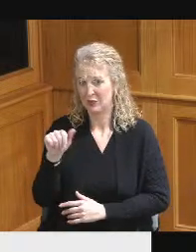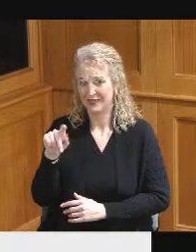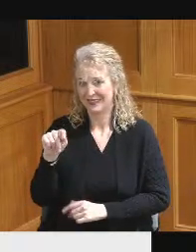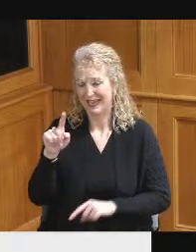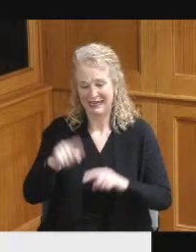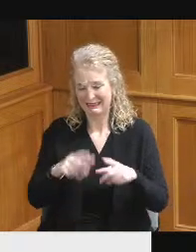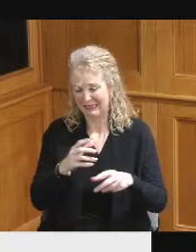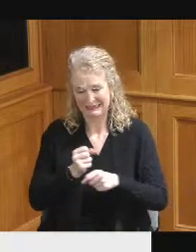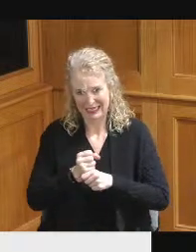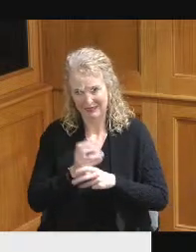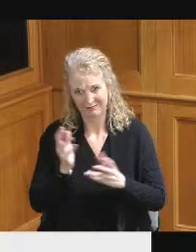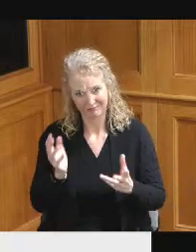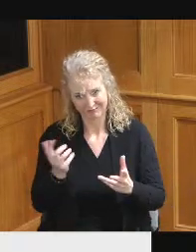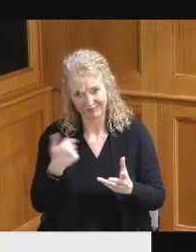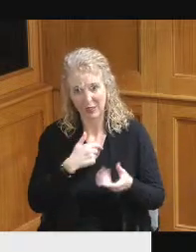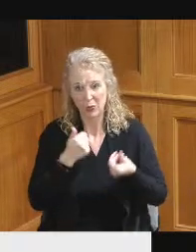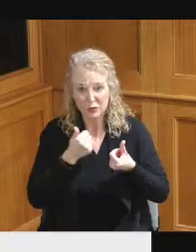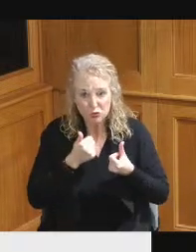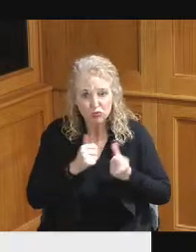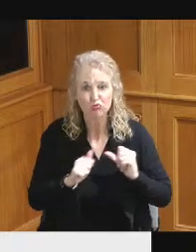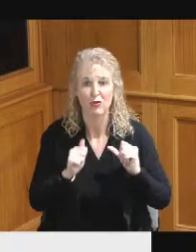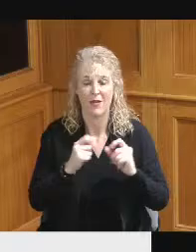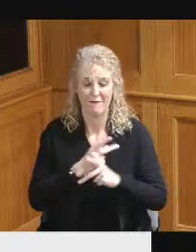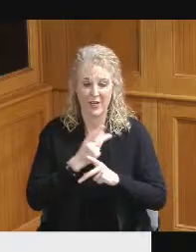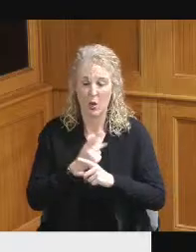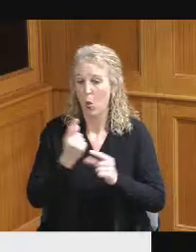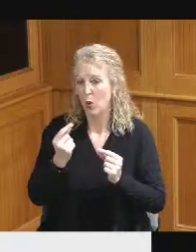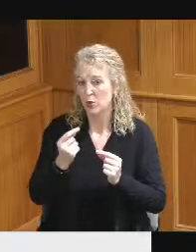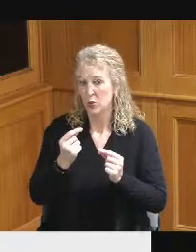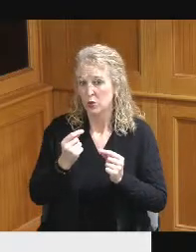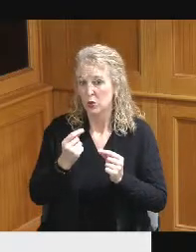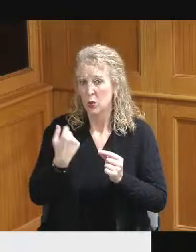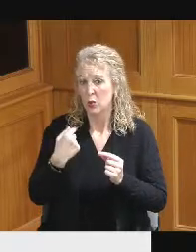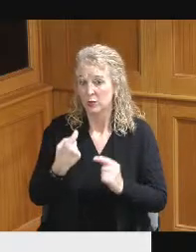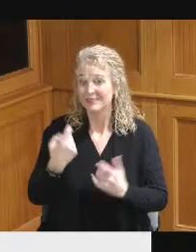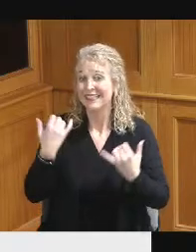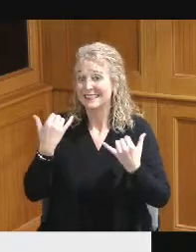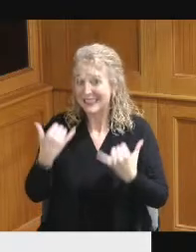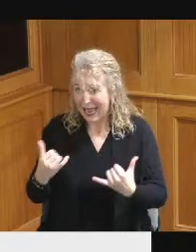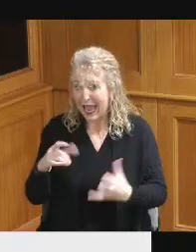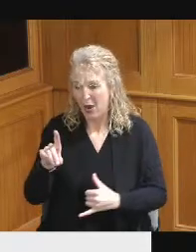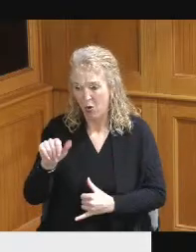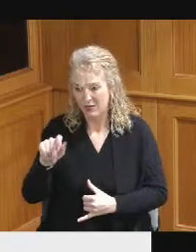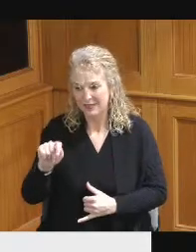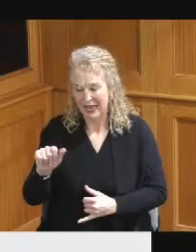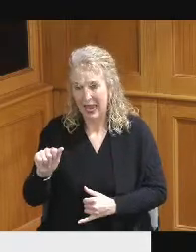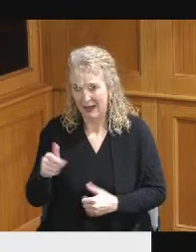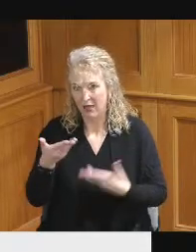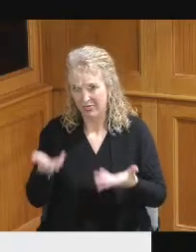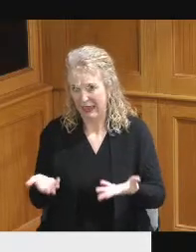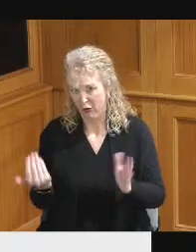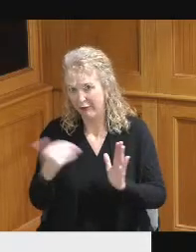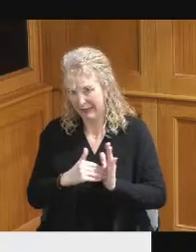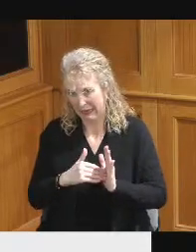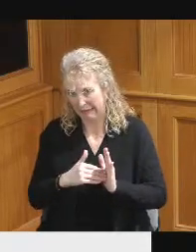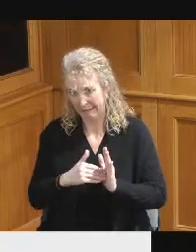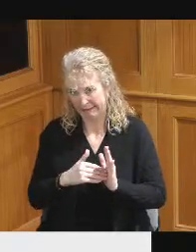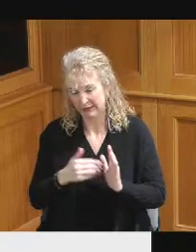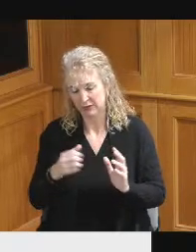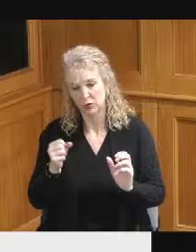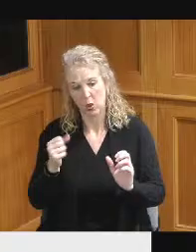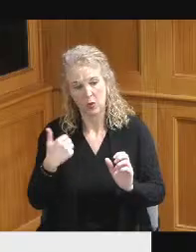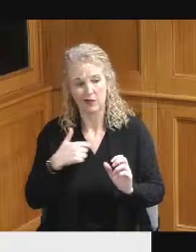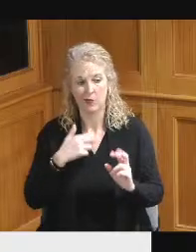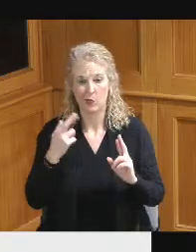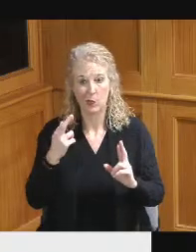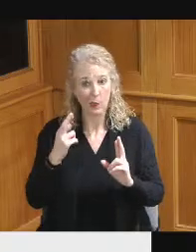able to compensate for those, and those data are currently back up and available. But it underscores an